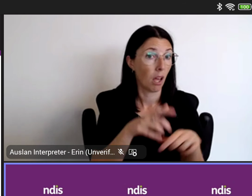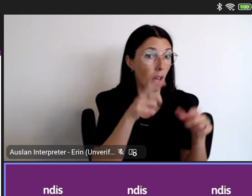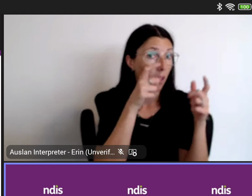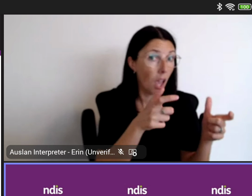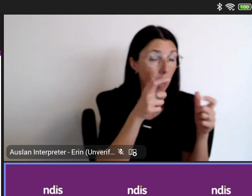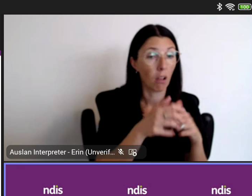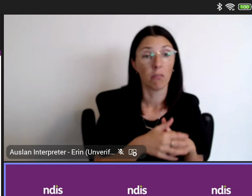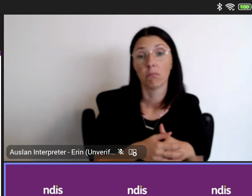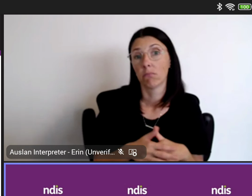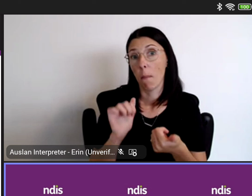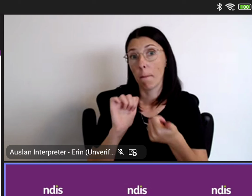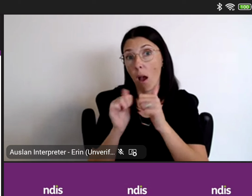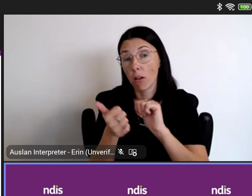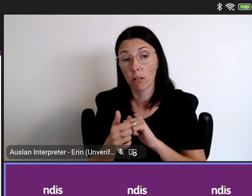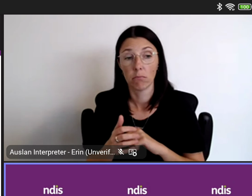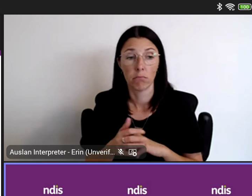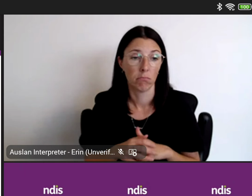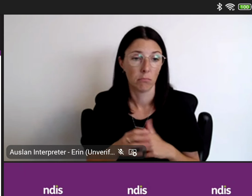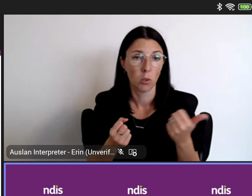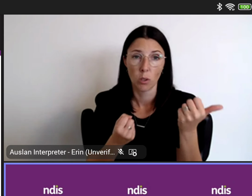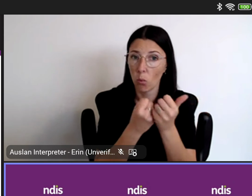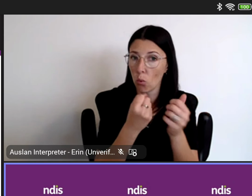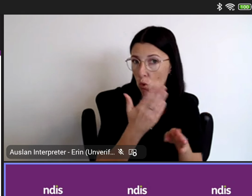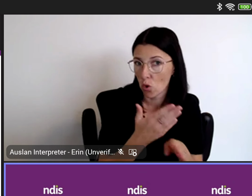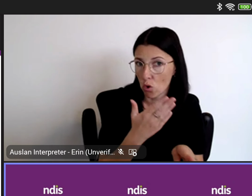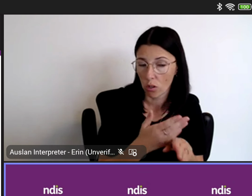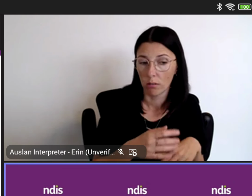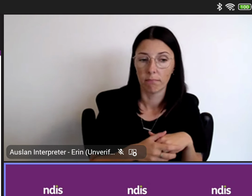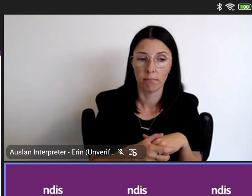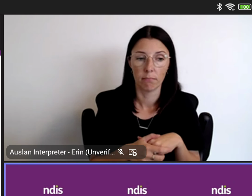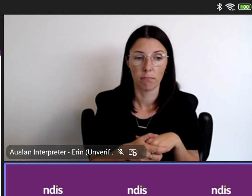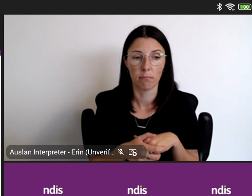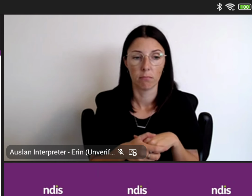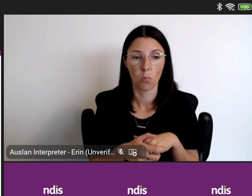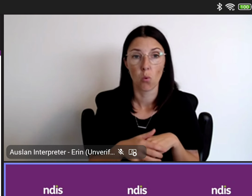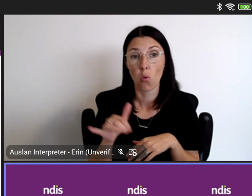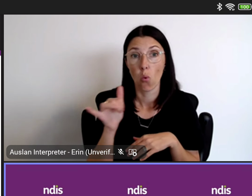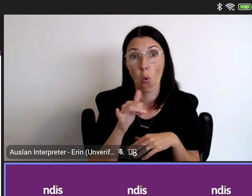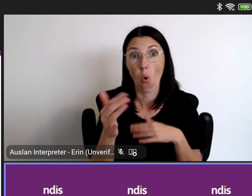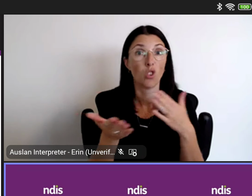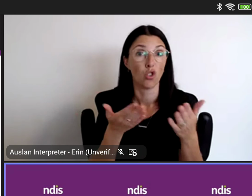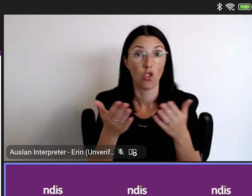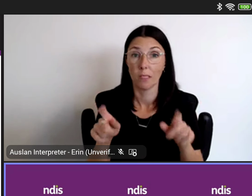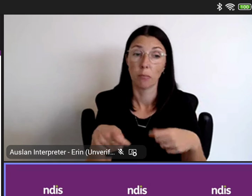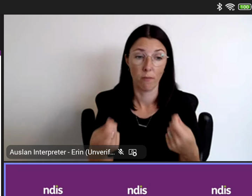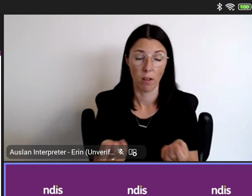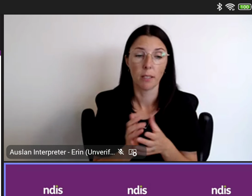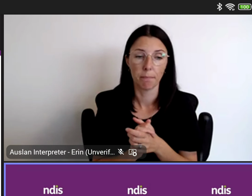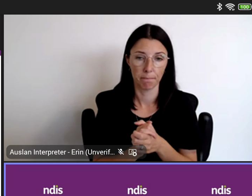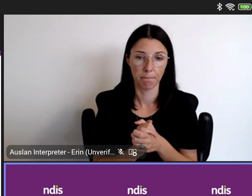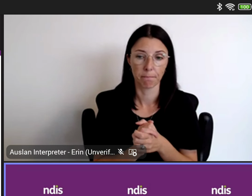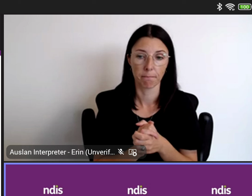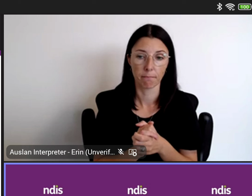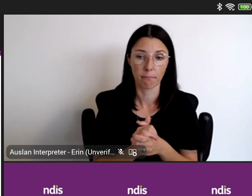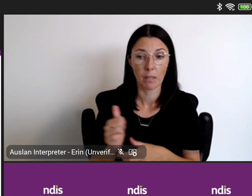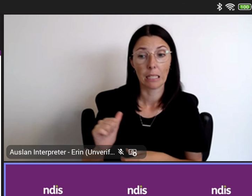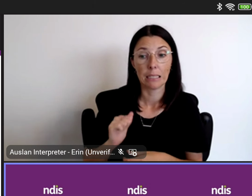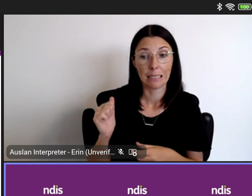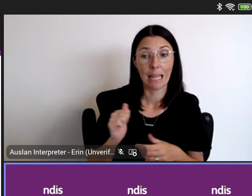partner, a support worker, or service provider, staff in a residential aged